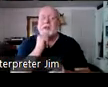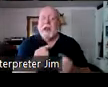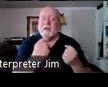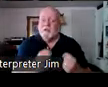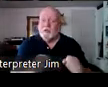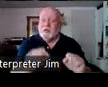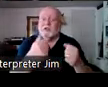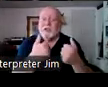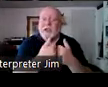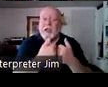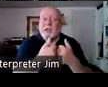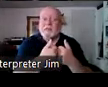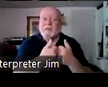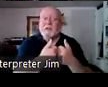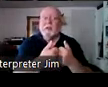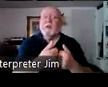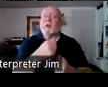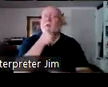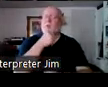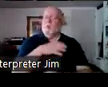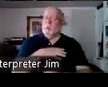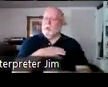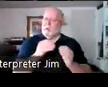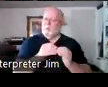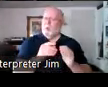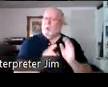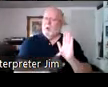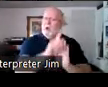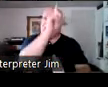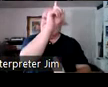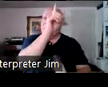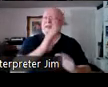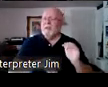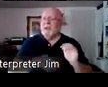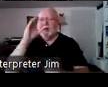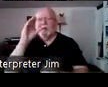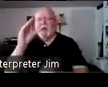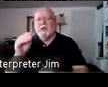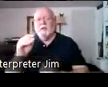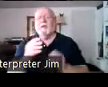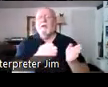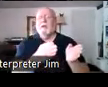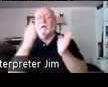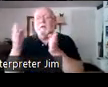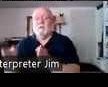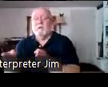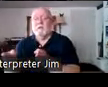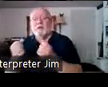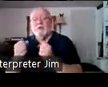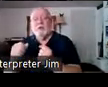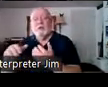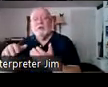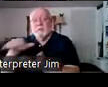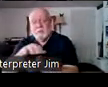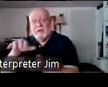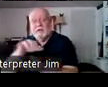suicidal ideation was much higher for women than it was for men. When you look at the strategic mixed group, it is still higher for